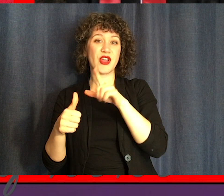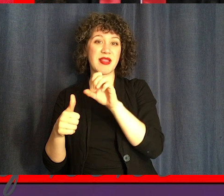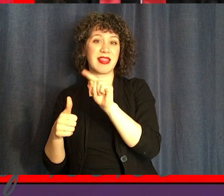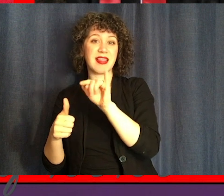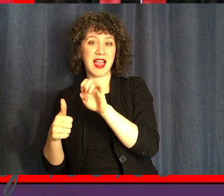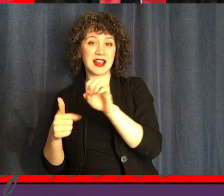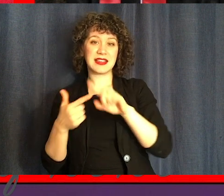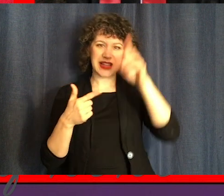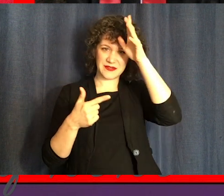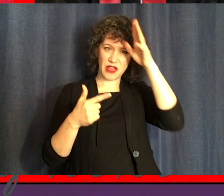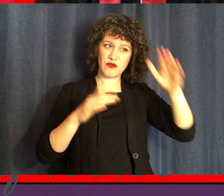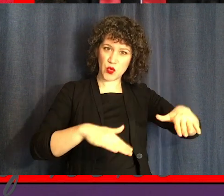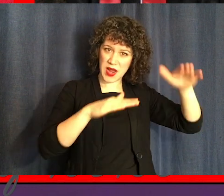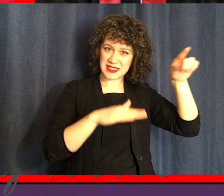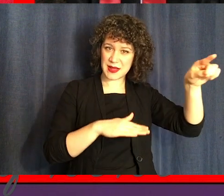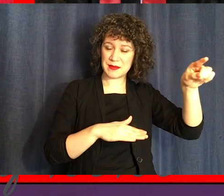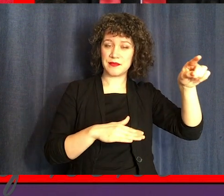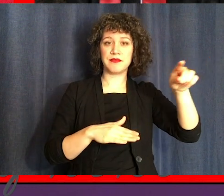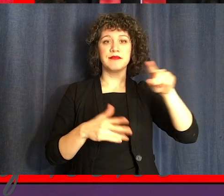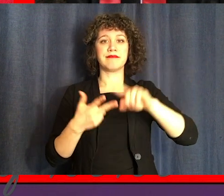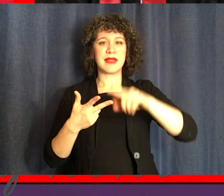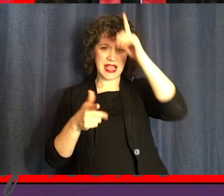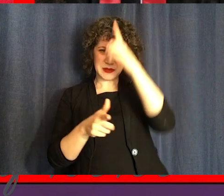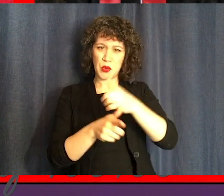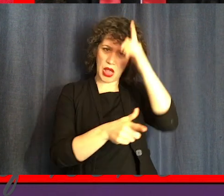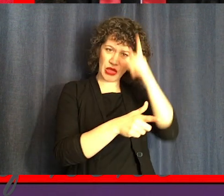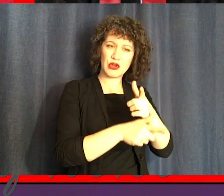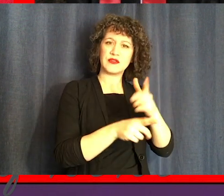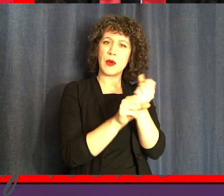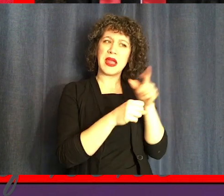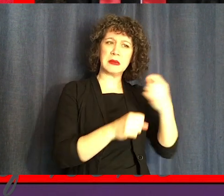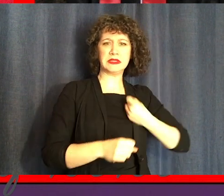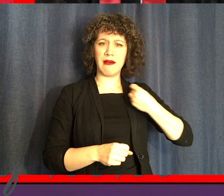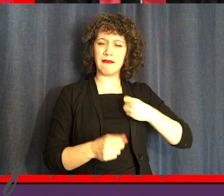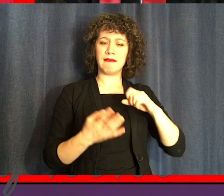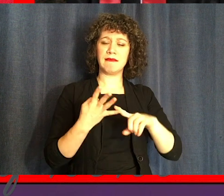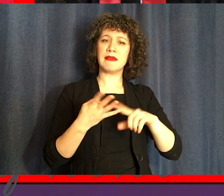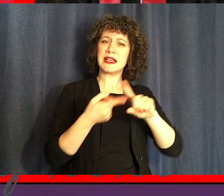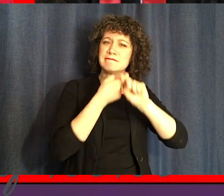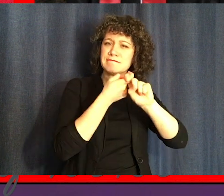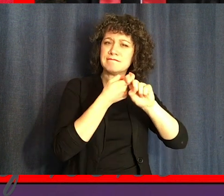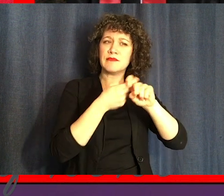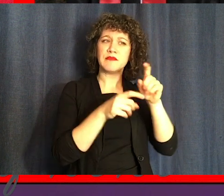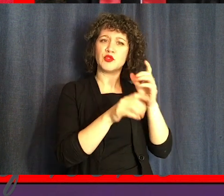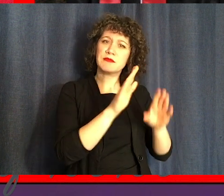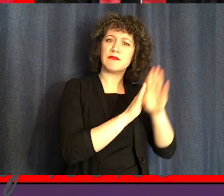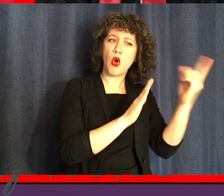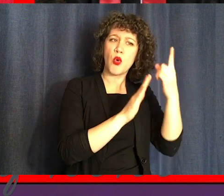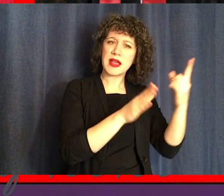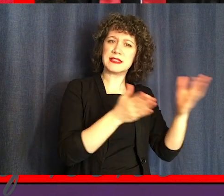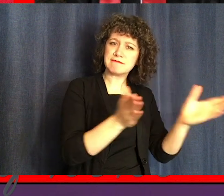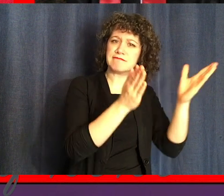making him tough, close friends for always building him up, and Mr. Wagner for ensuring that he achieved